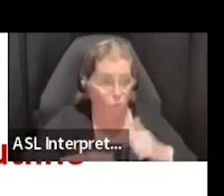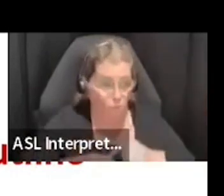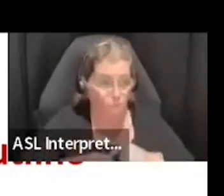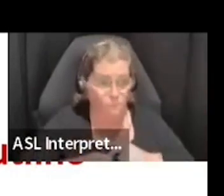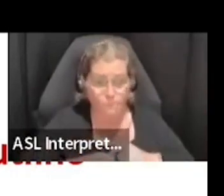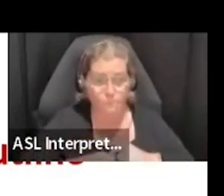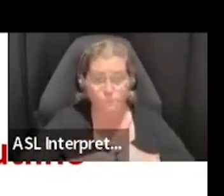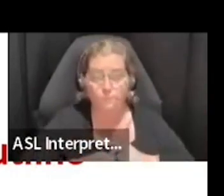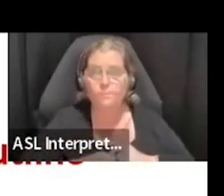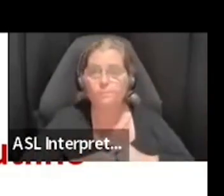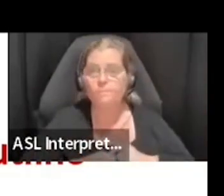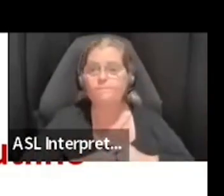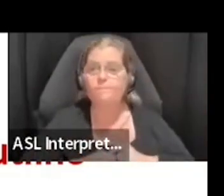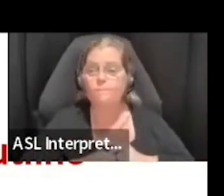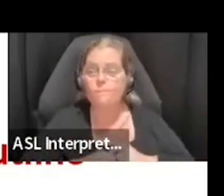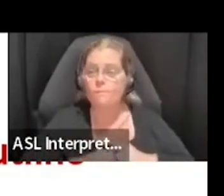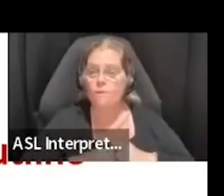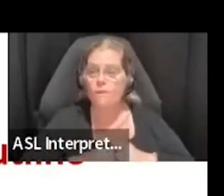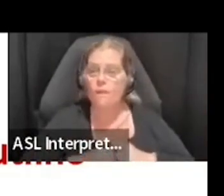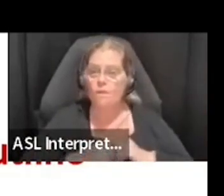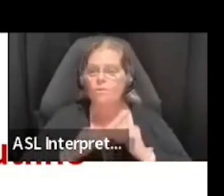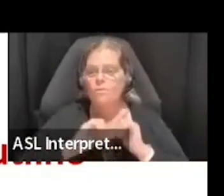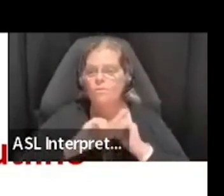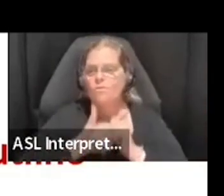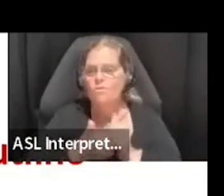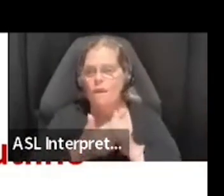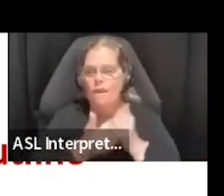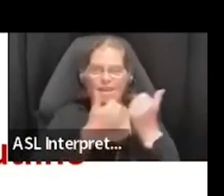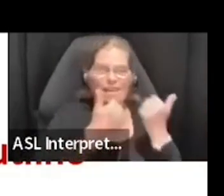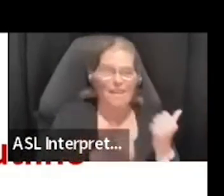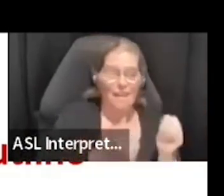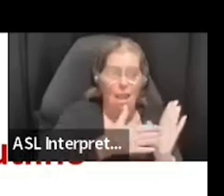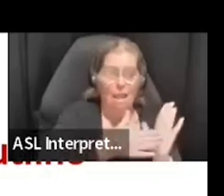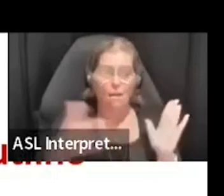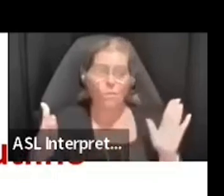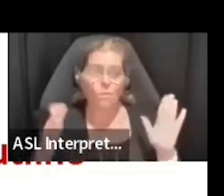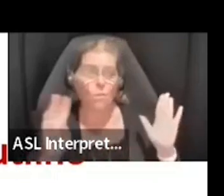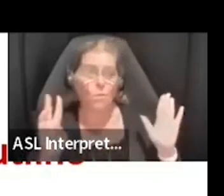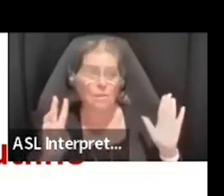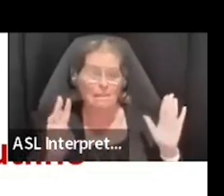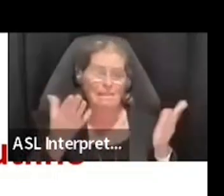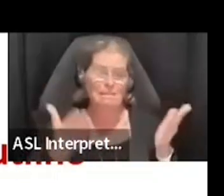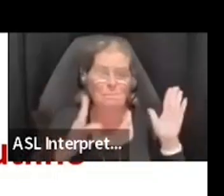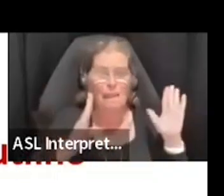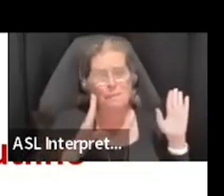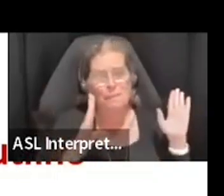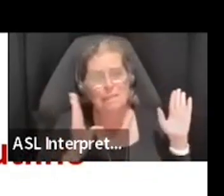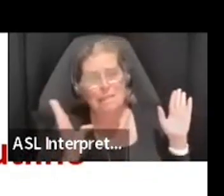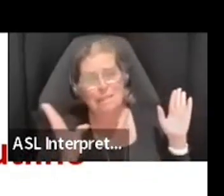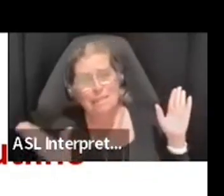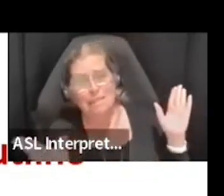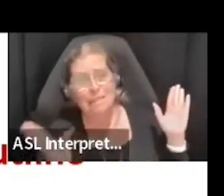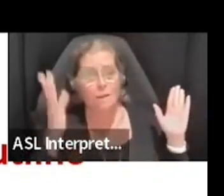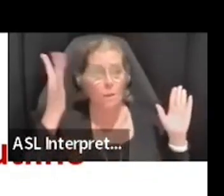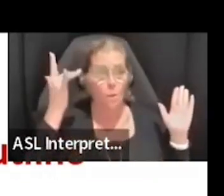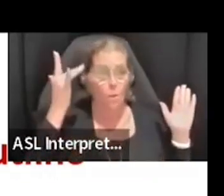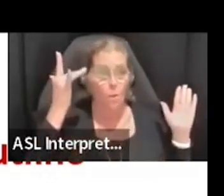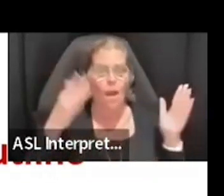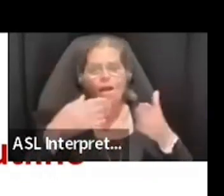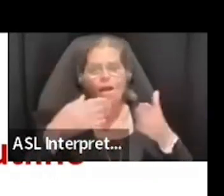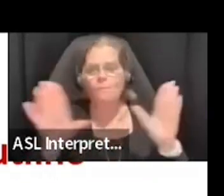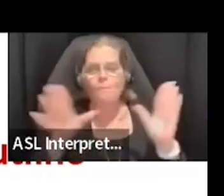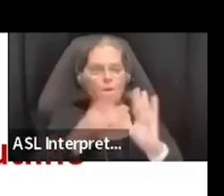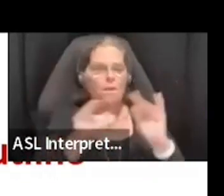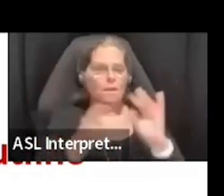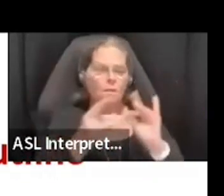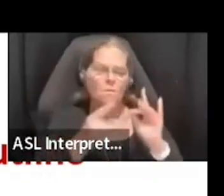things in between now and 6 o'clock, but we may run a little over because we have public comment, but we want to get a full